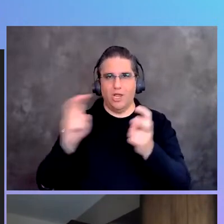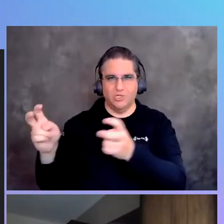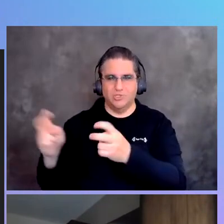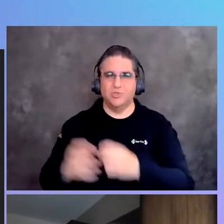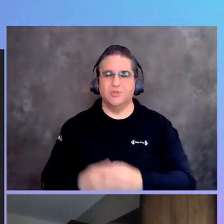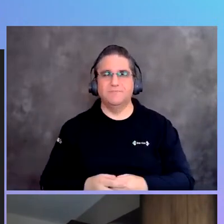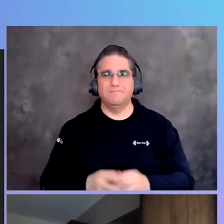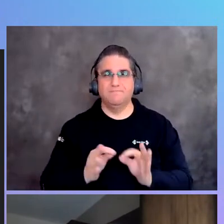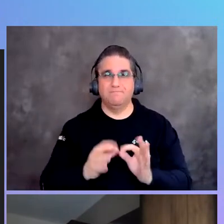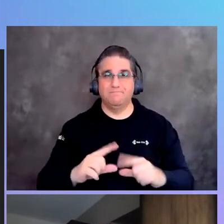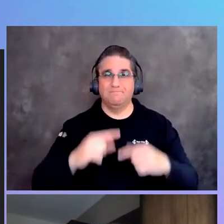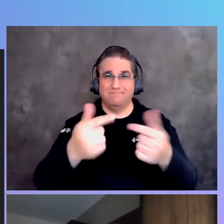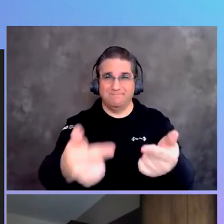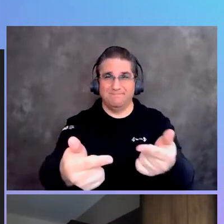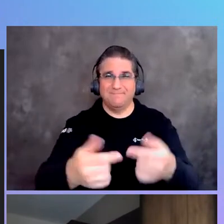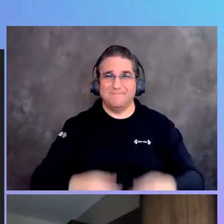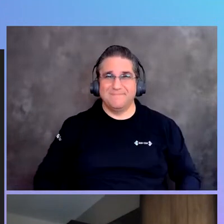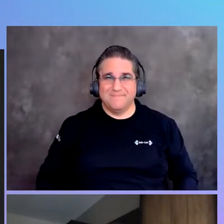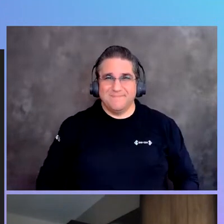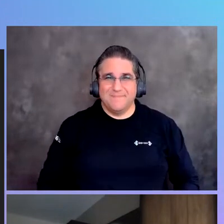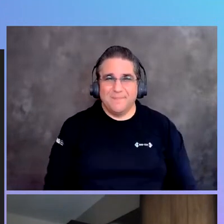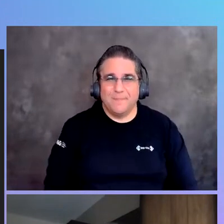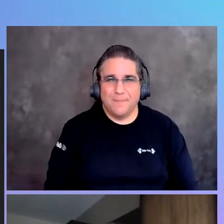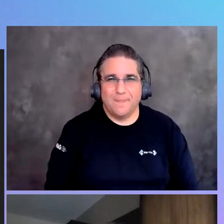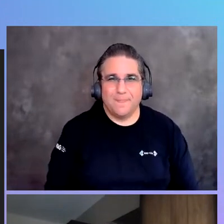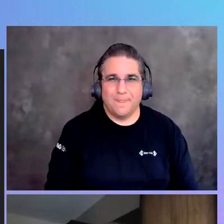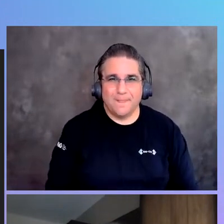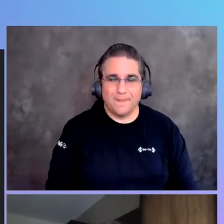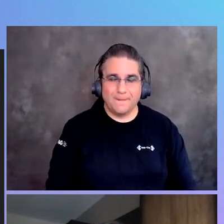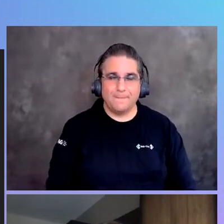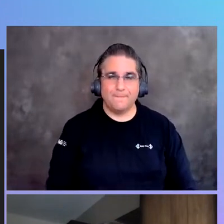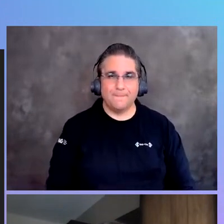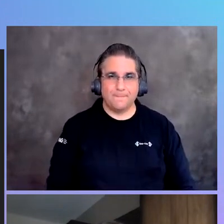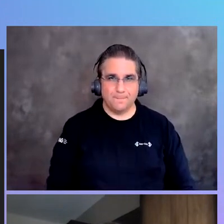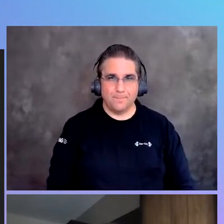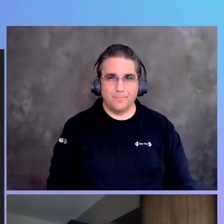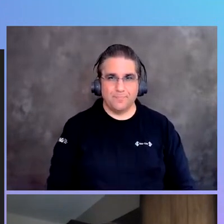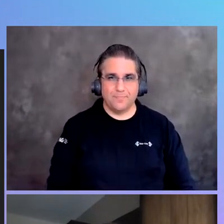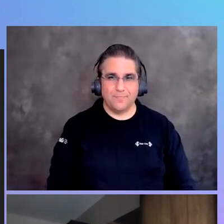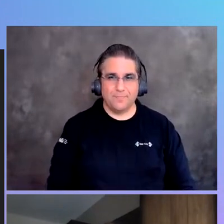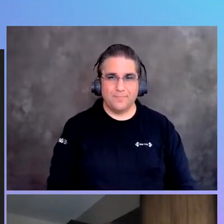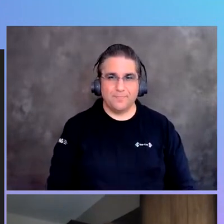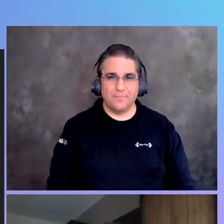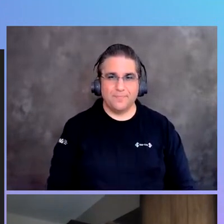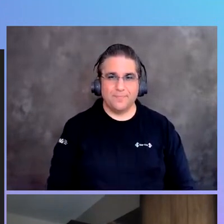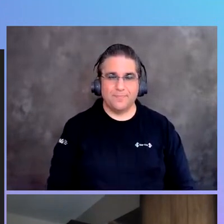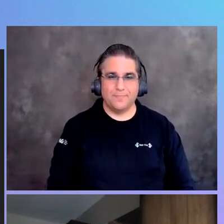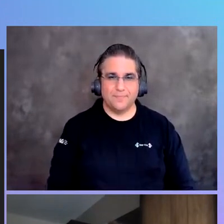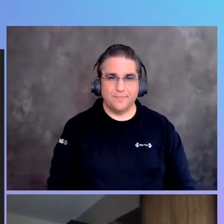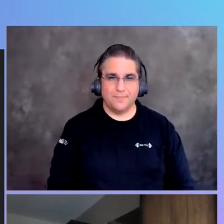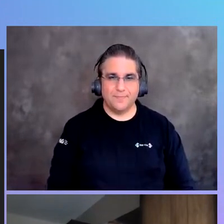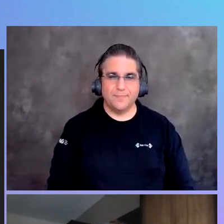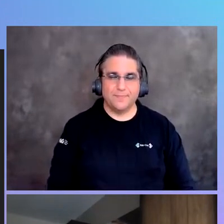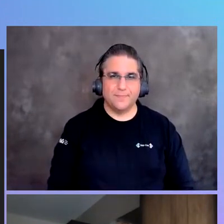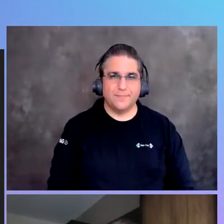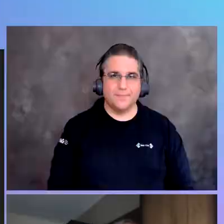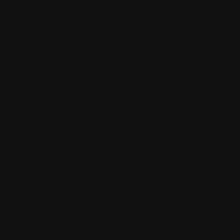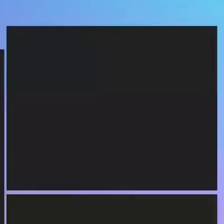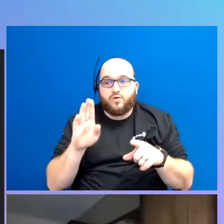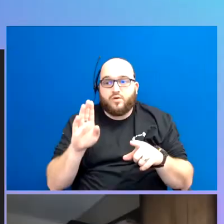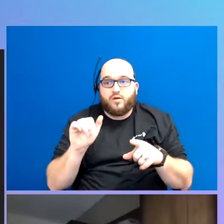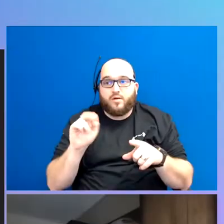as well. What this doesn't tell me, though, is why this happened, and that's something